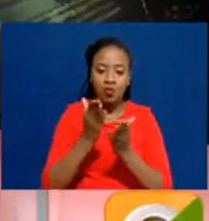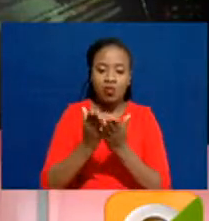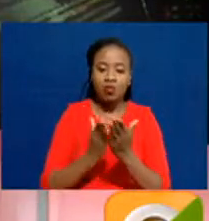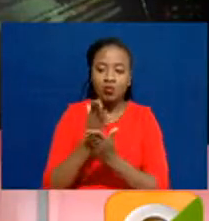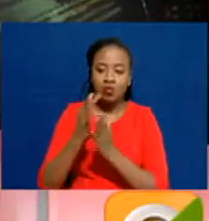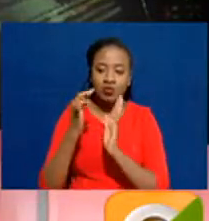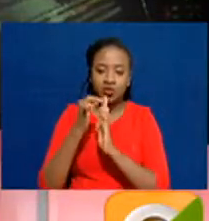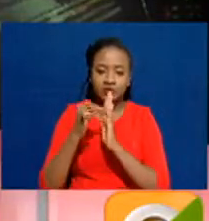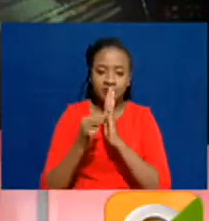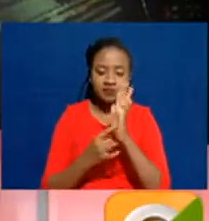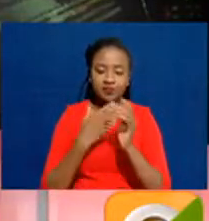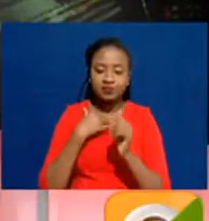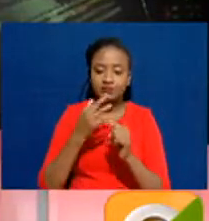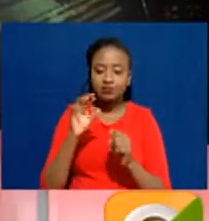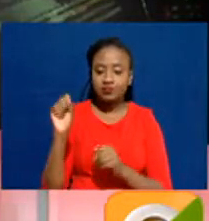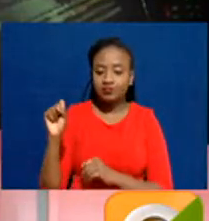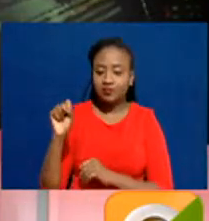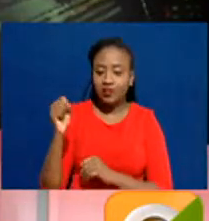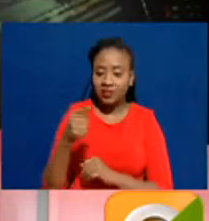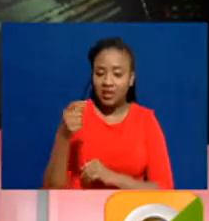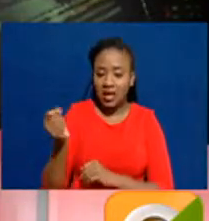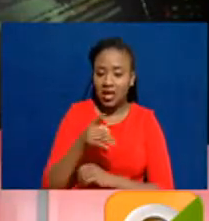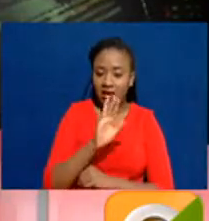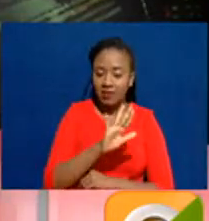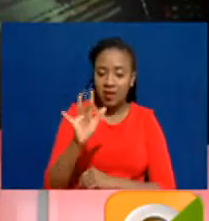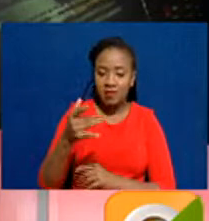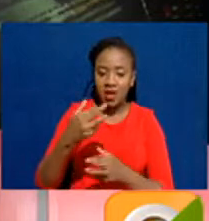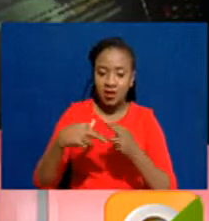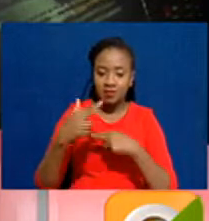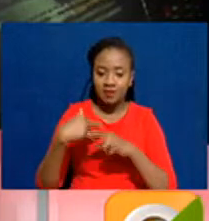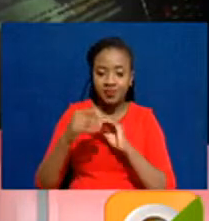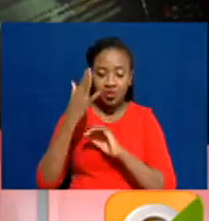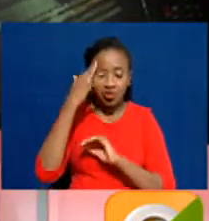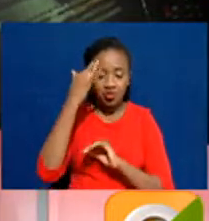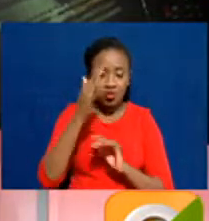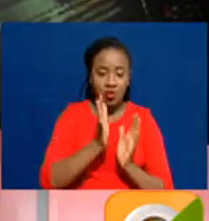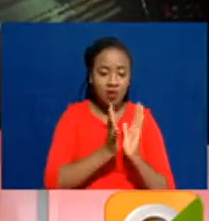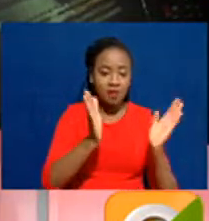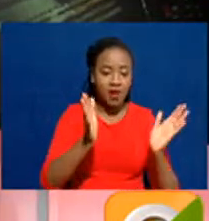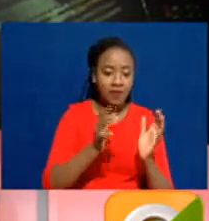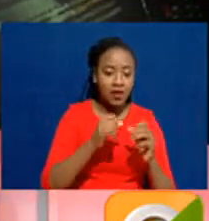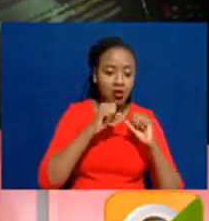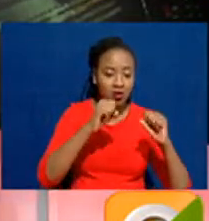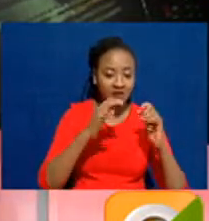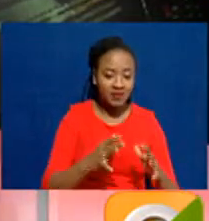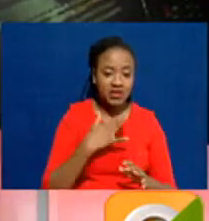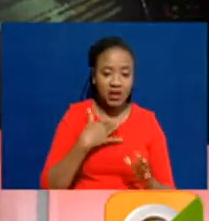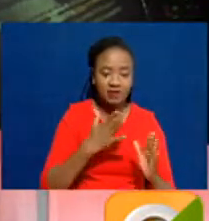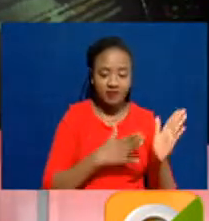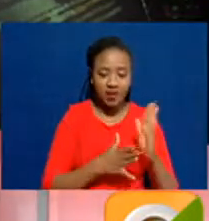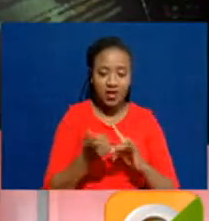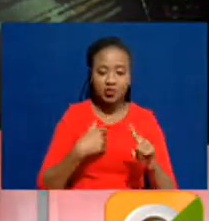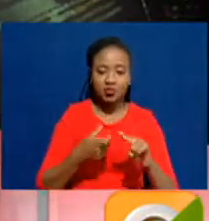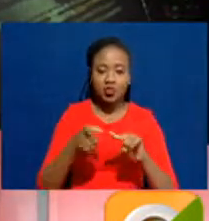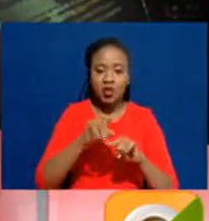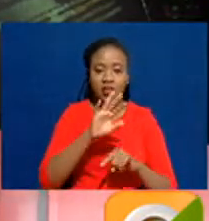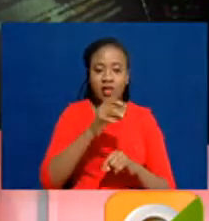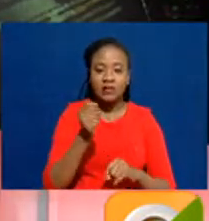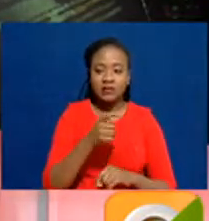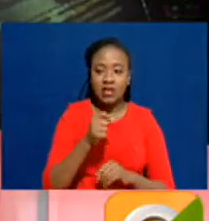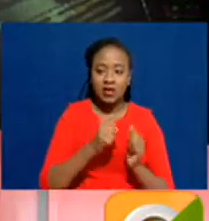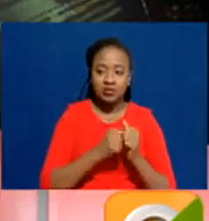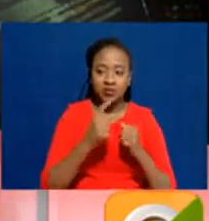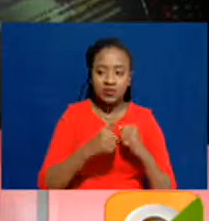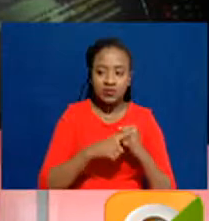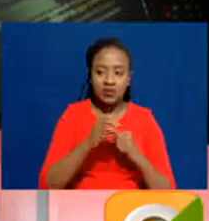to the review of salaries for state officers. Remember I told you that for public officers, there's a proposal to raise it by 16% across two financial years, that